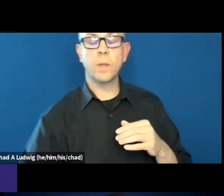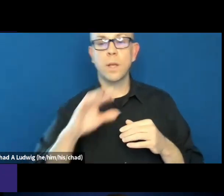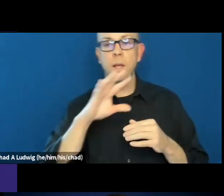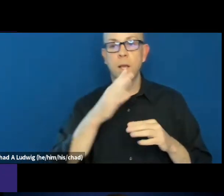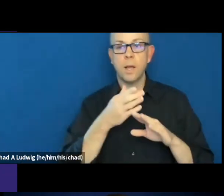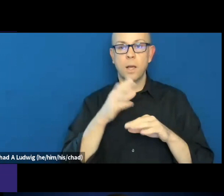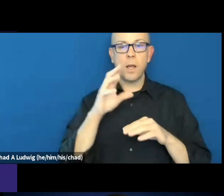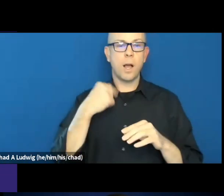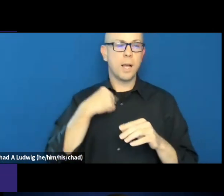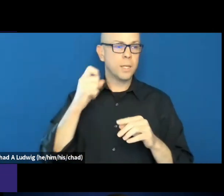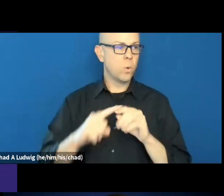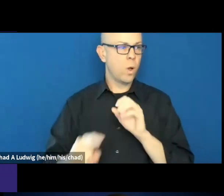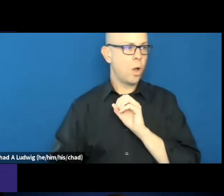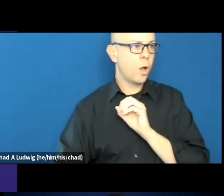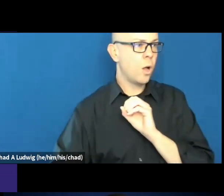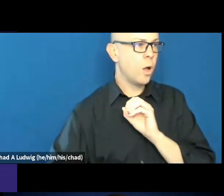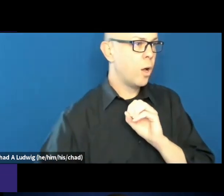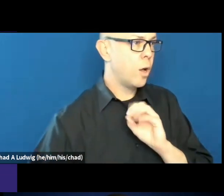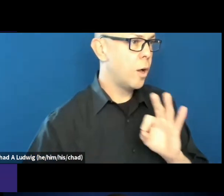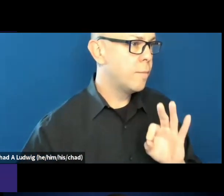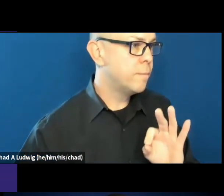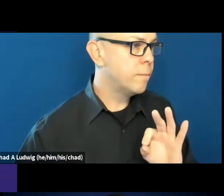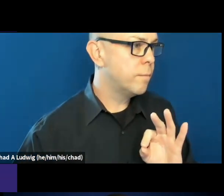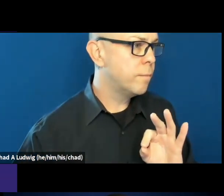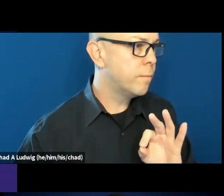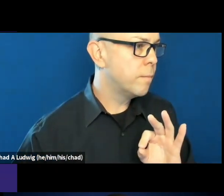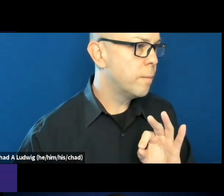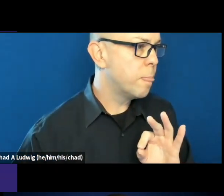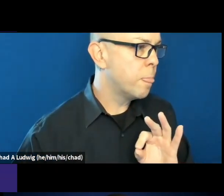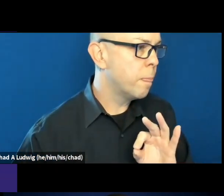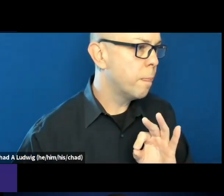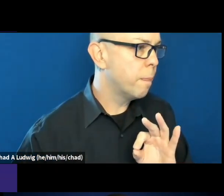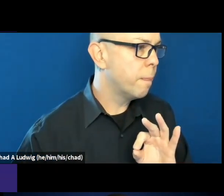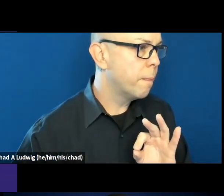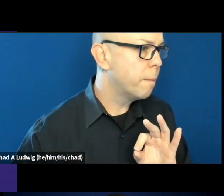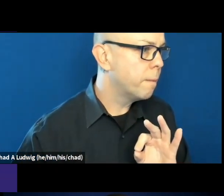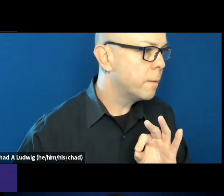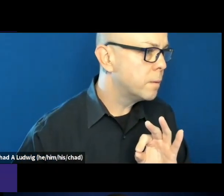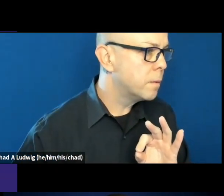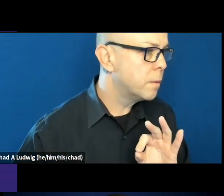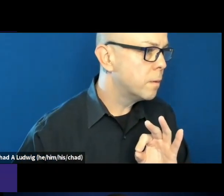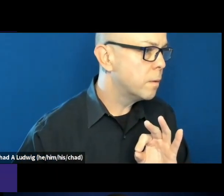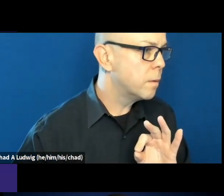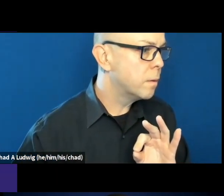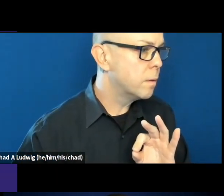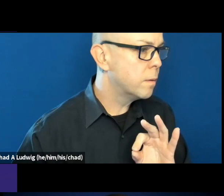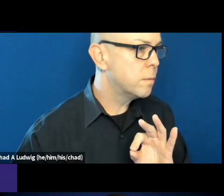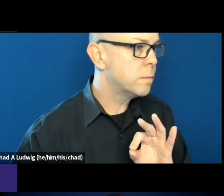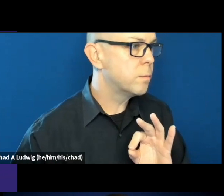behind you. We want to make sure that we give everyone an opportunity to participate.